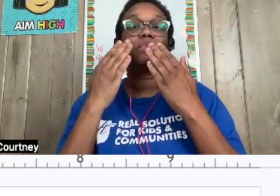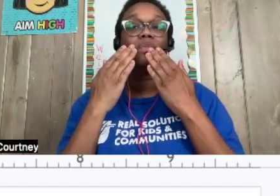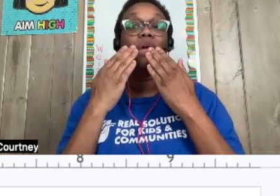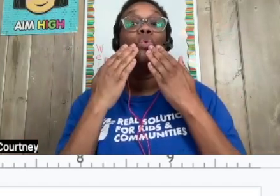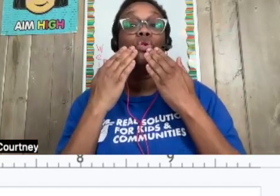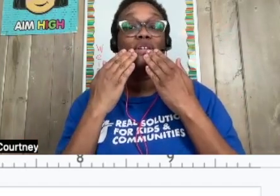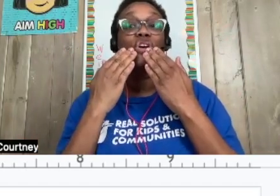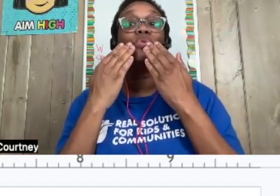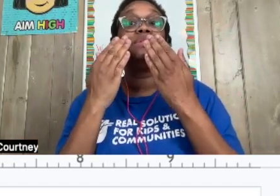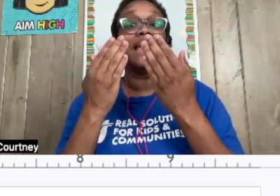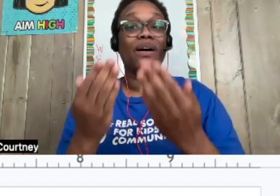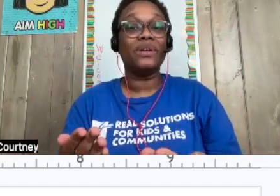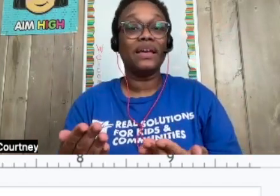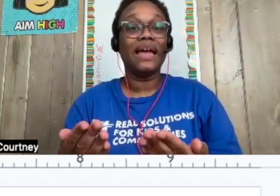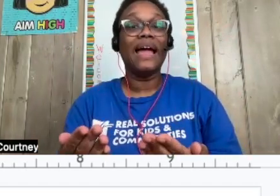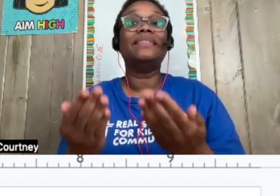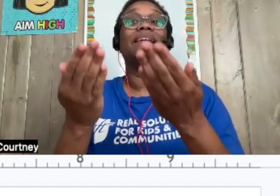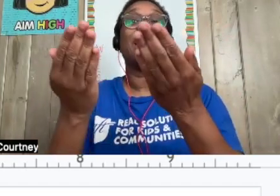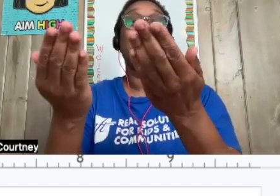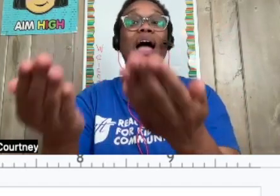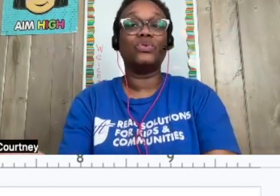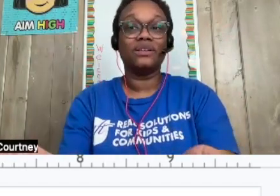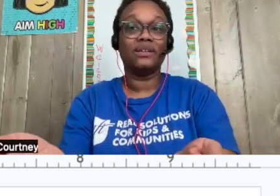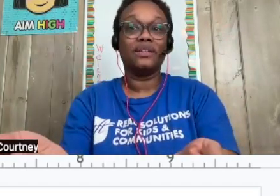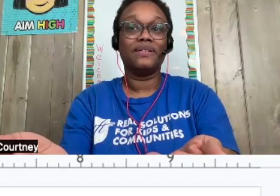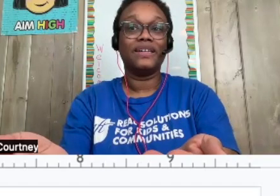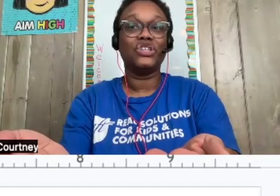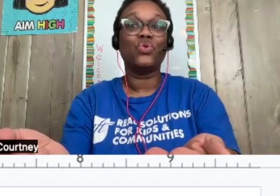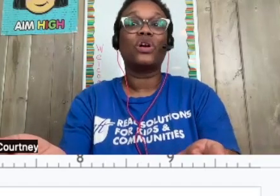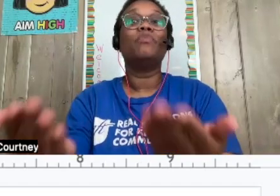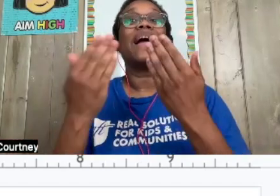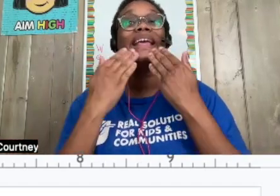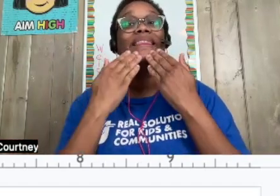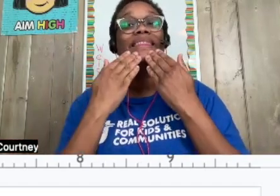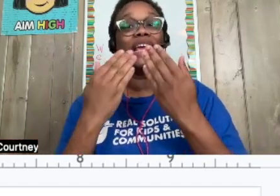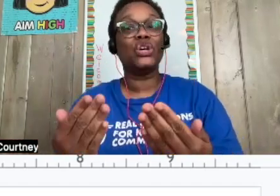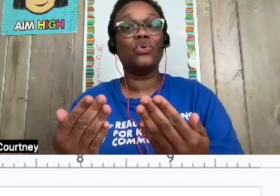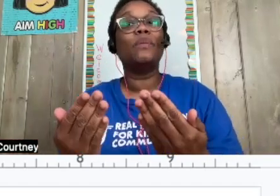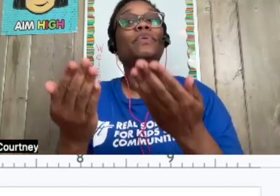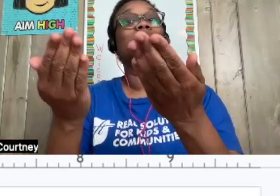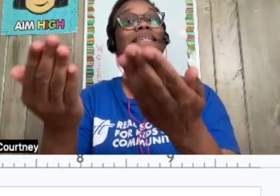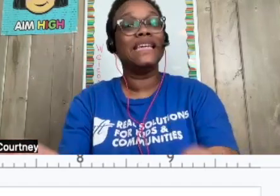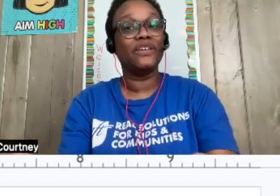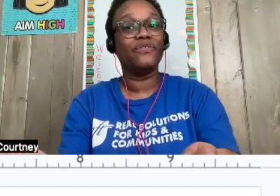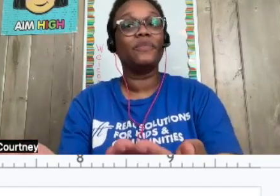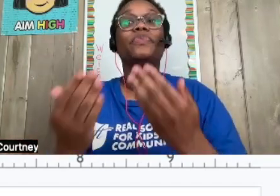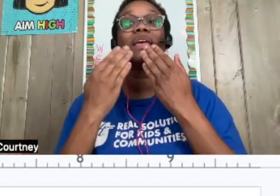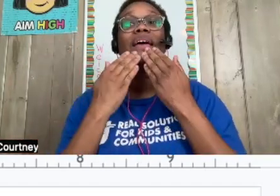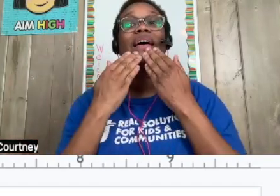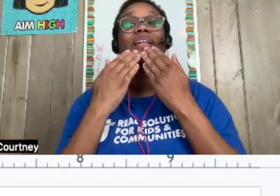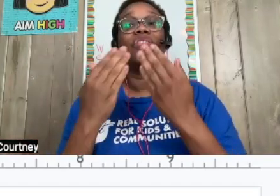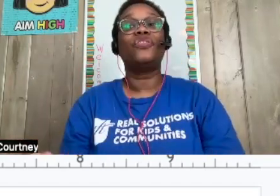mouth. We're going to go down and then out. So we're combining thank you plus give.